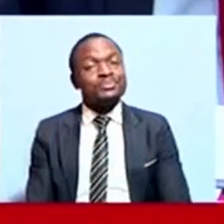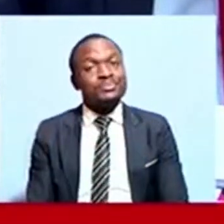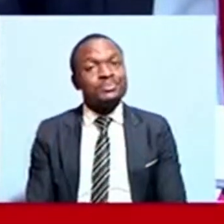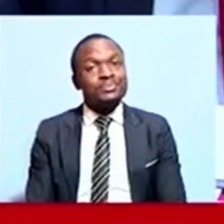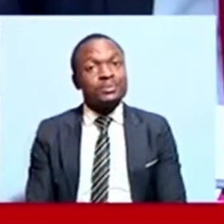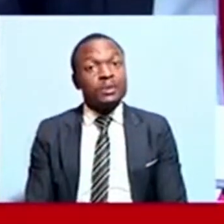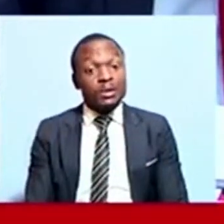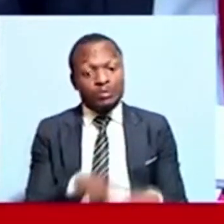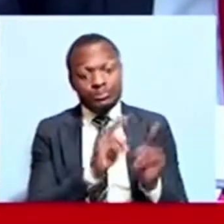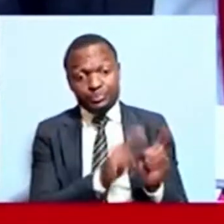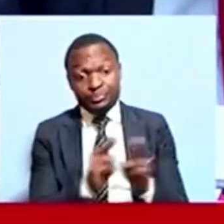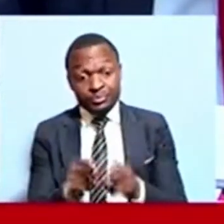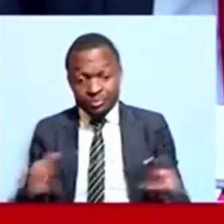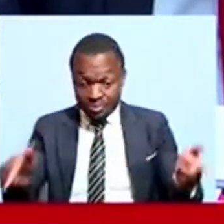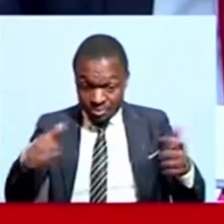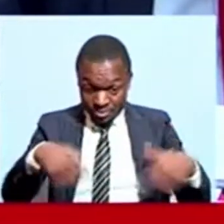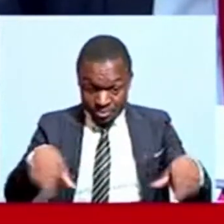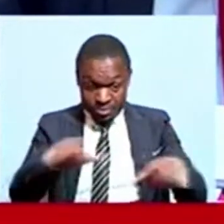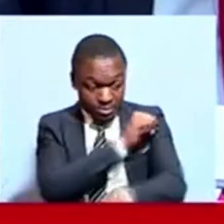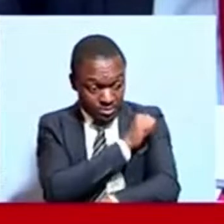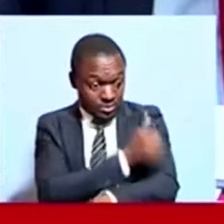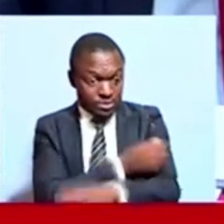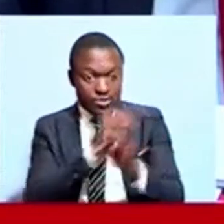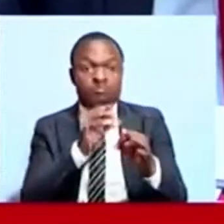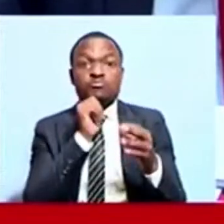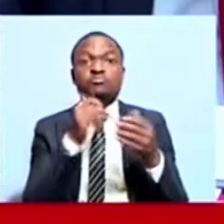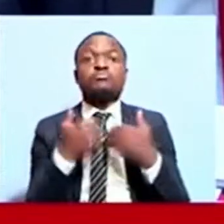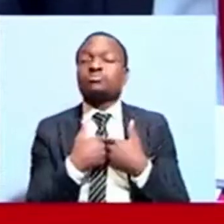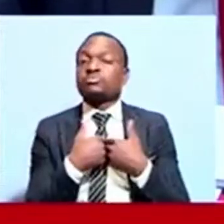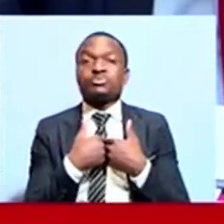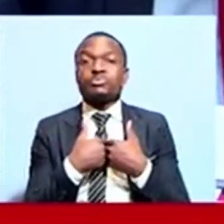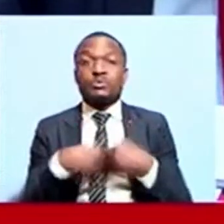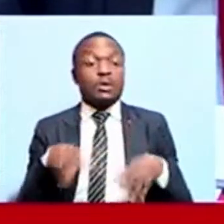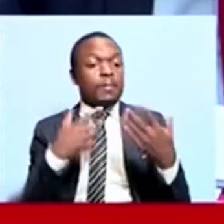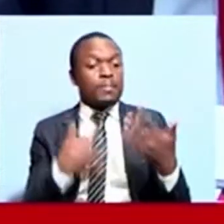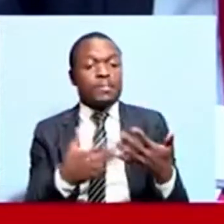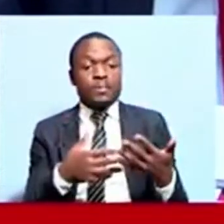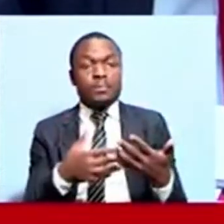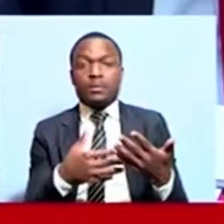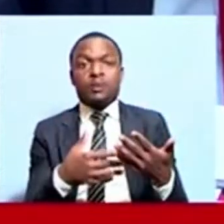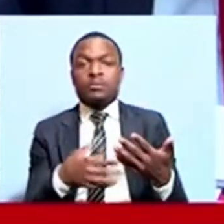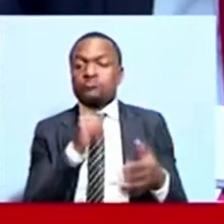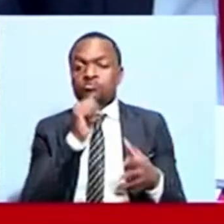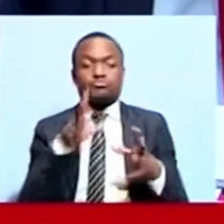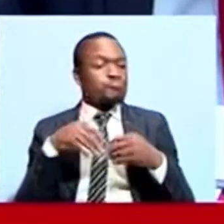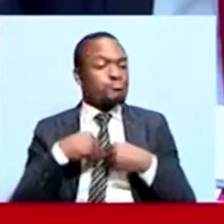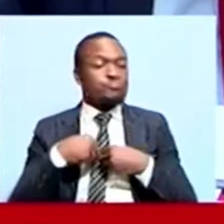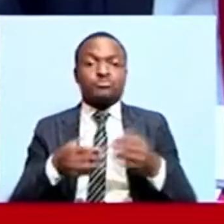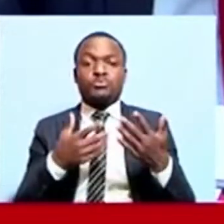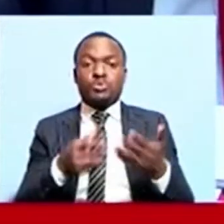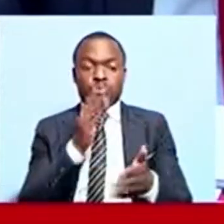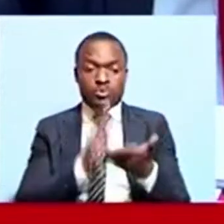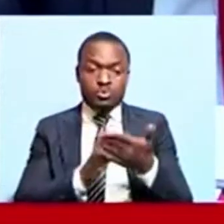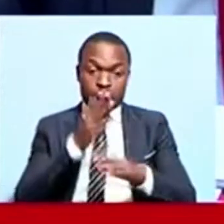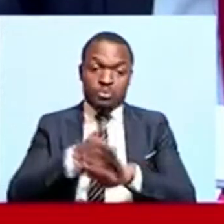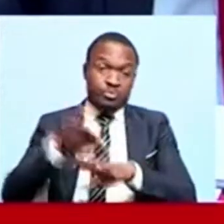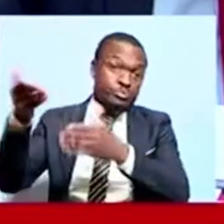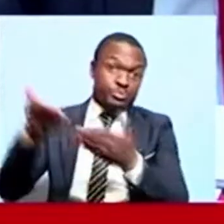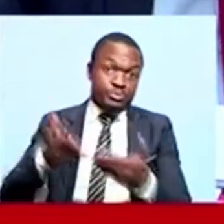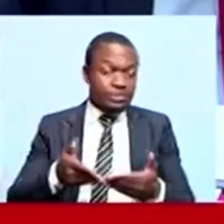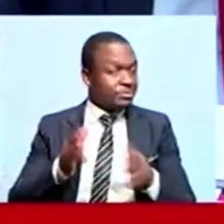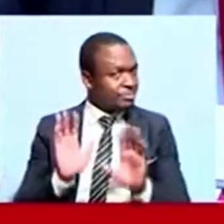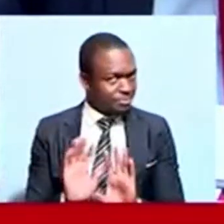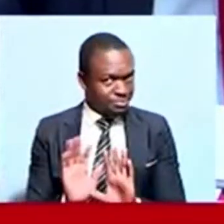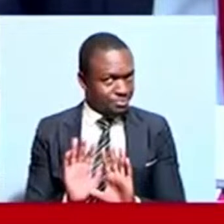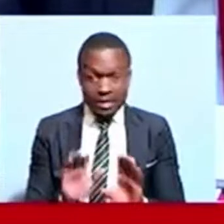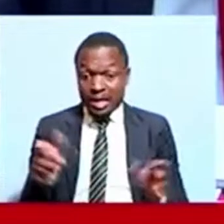in the response from the local authorities, if they won't have the documents at that time, we will not accept the documents that will come after, because